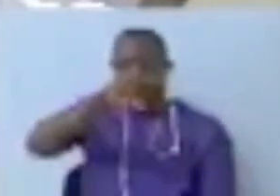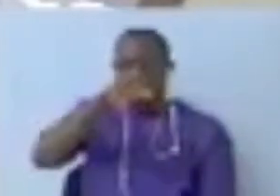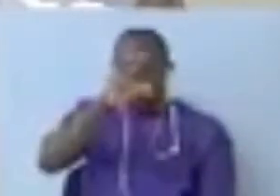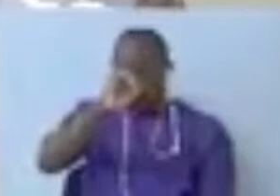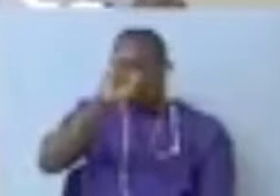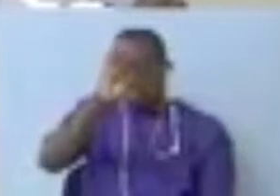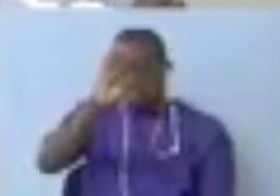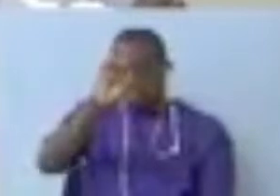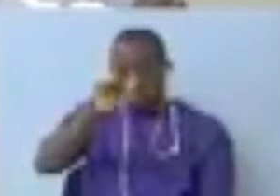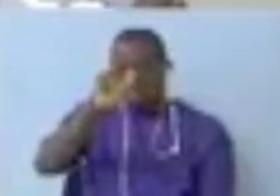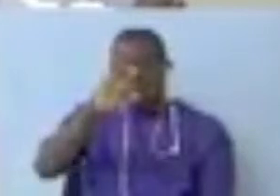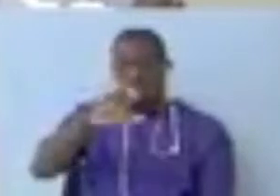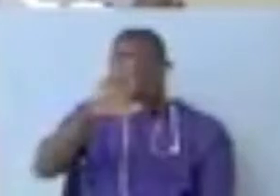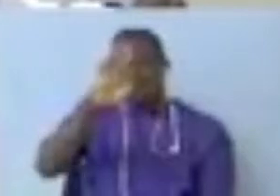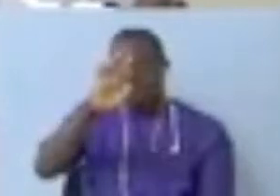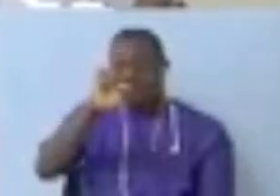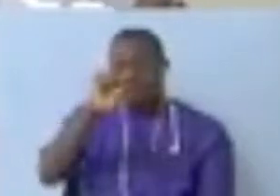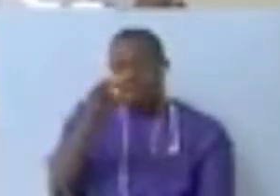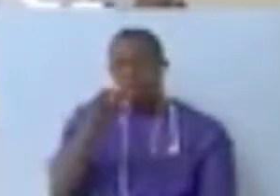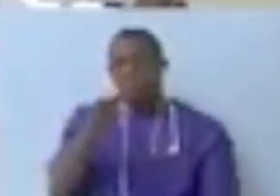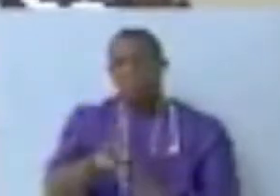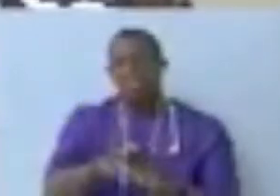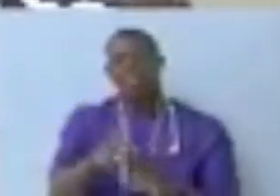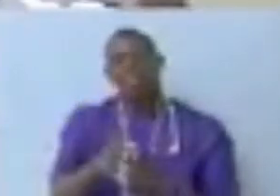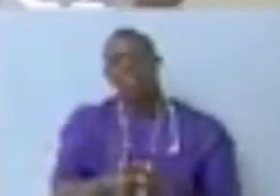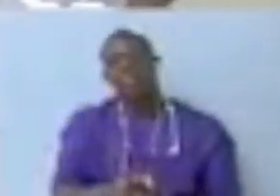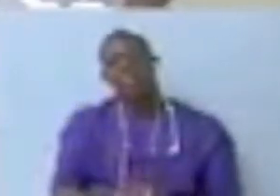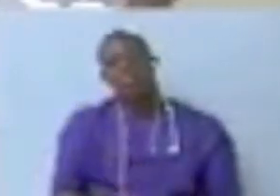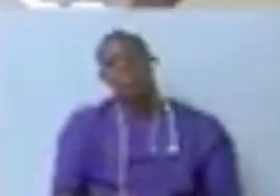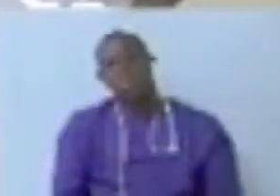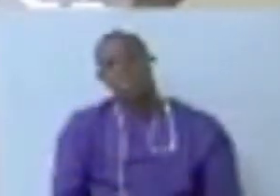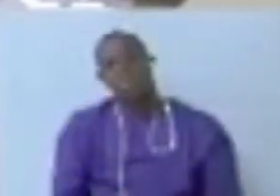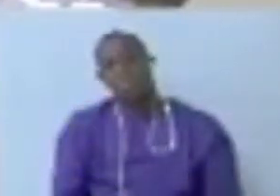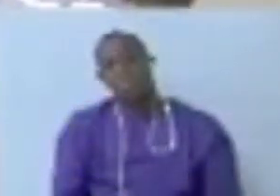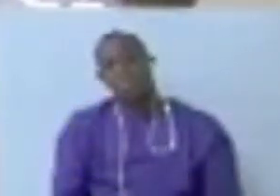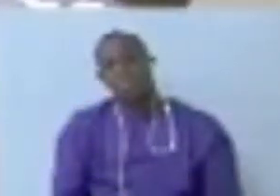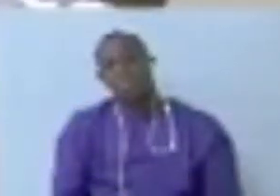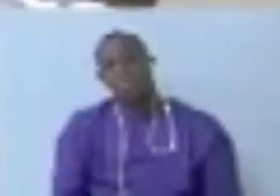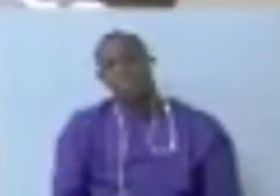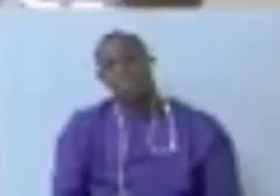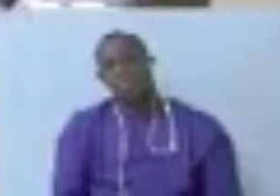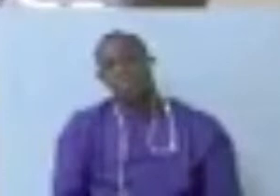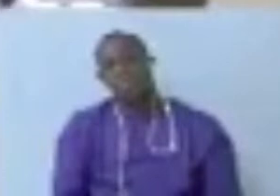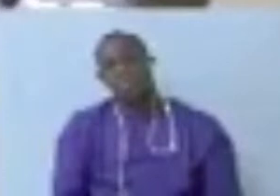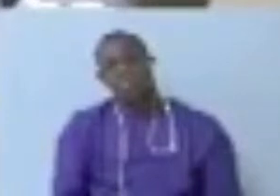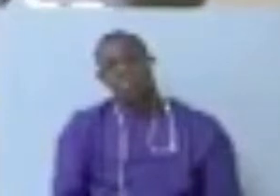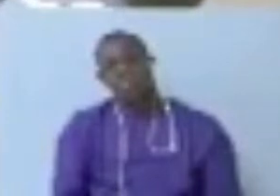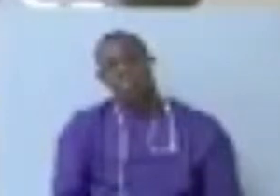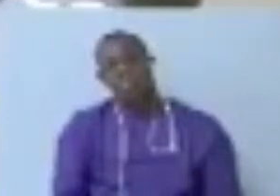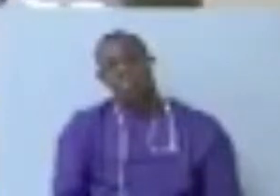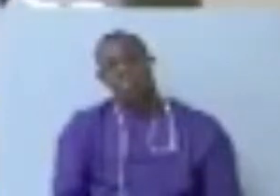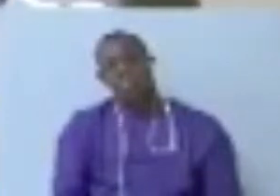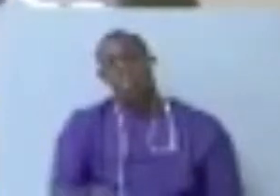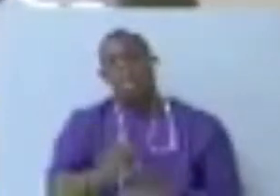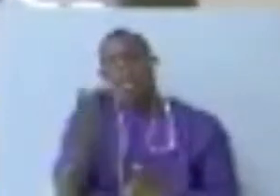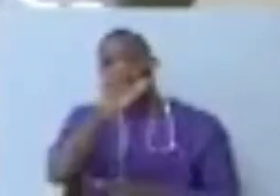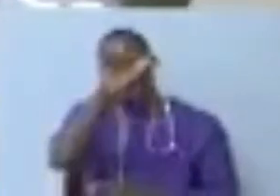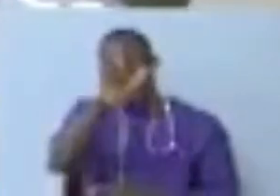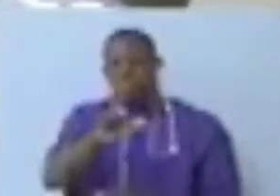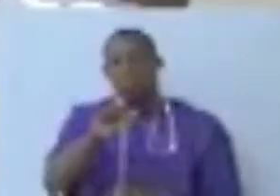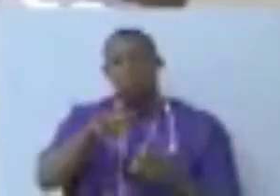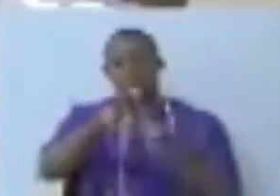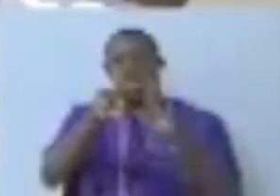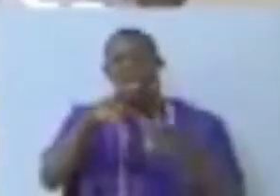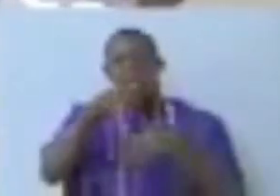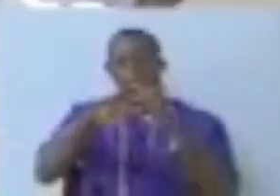Anyone with a capacity, maybe this should be a capricious, But it says a capacious mind would